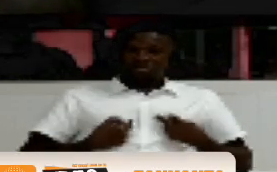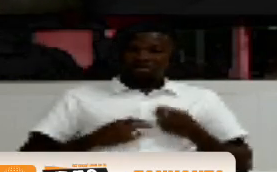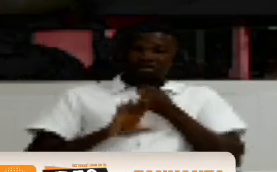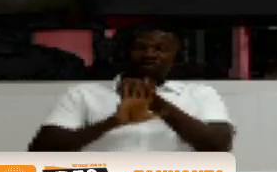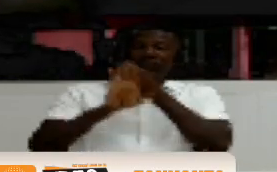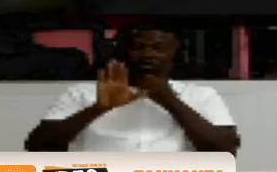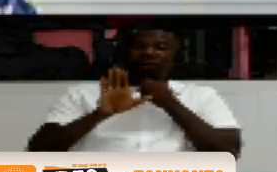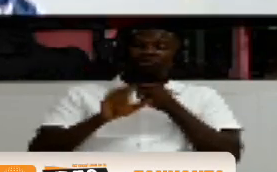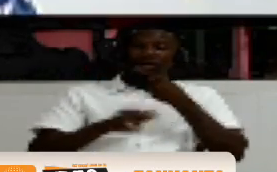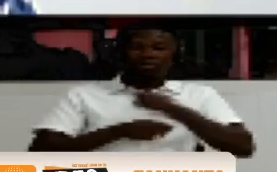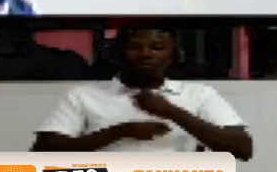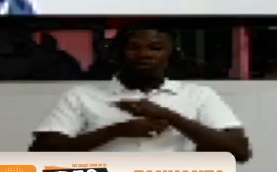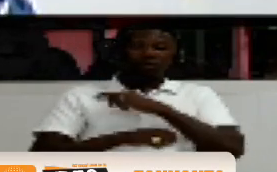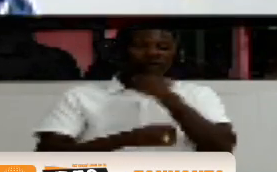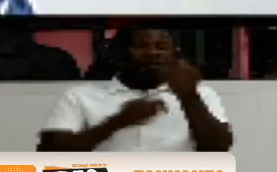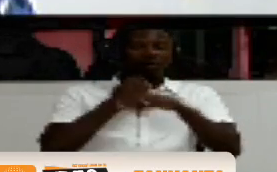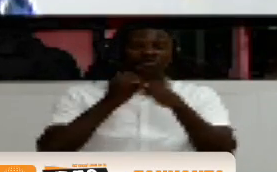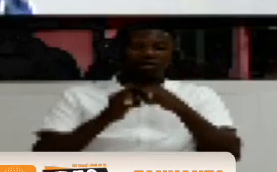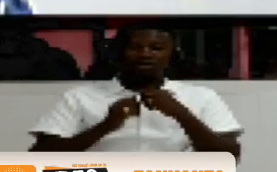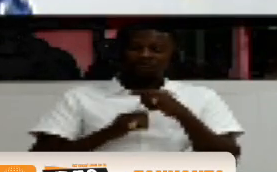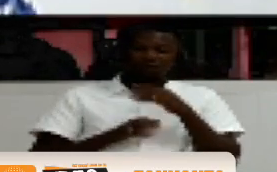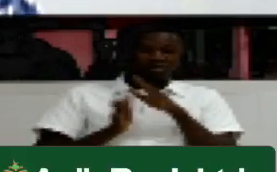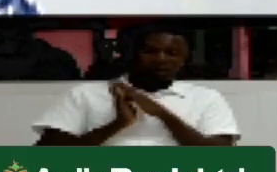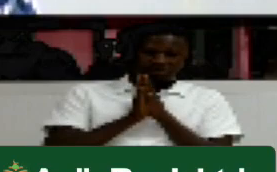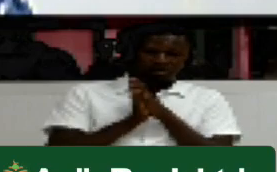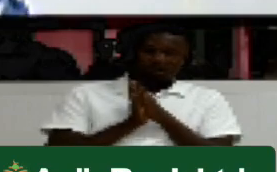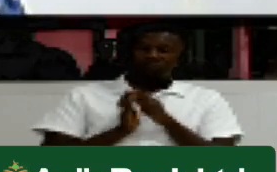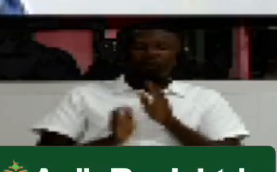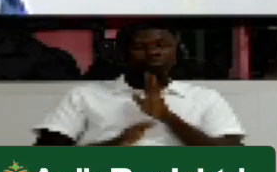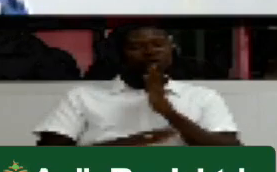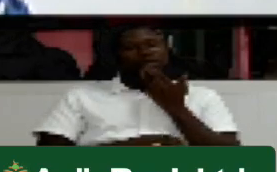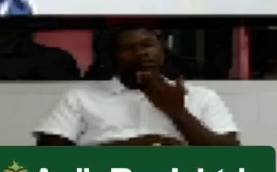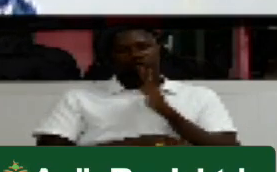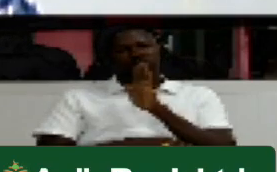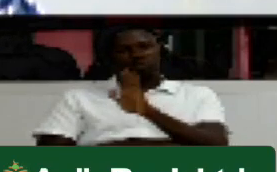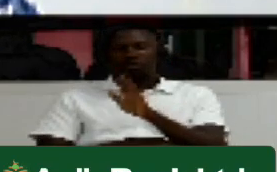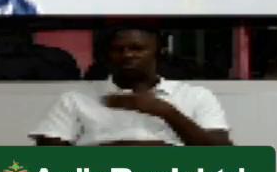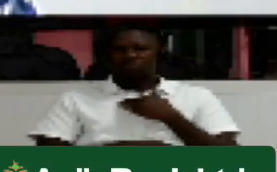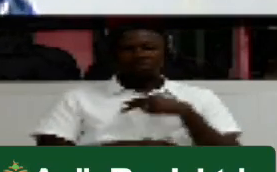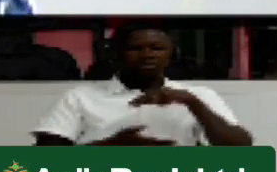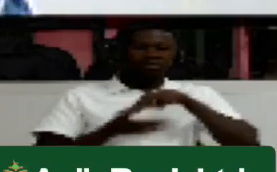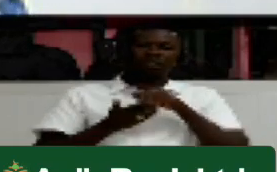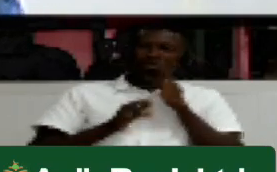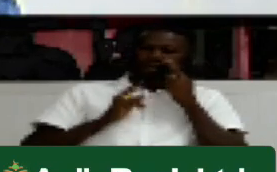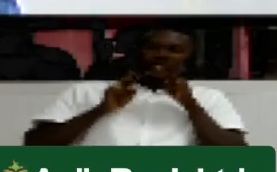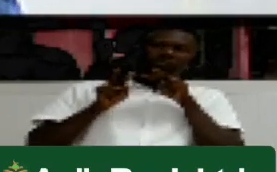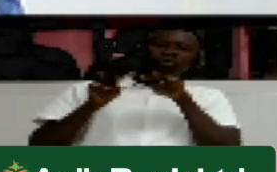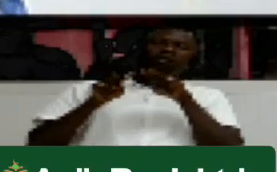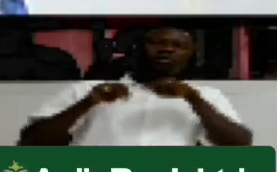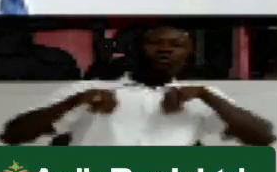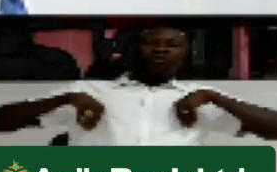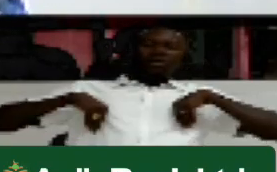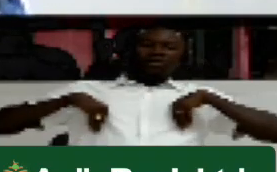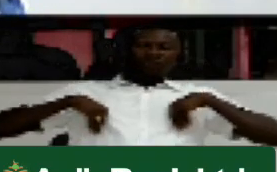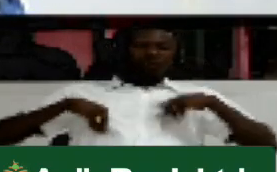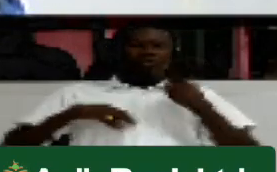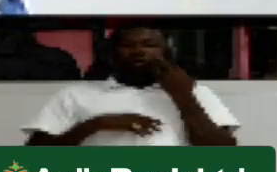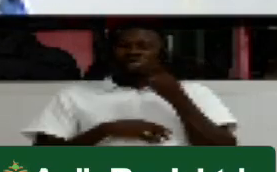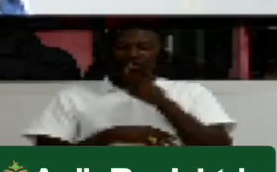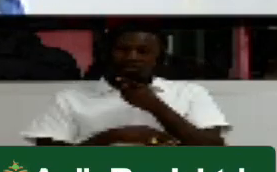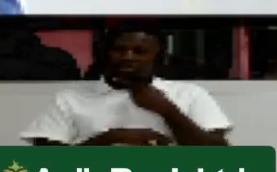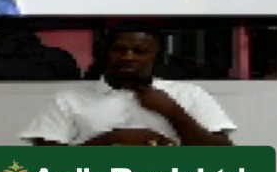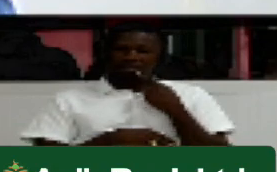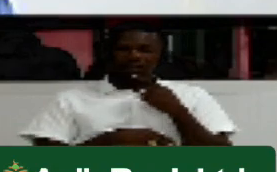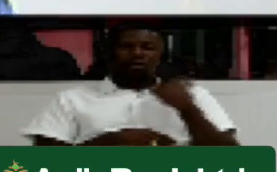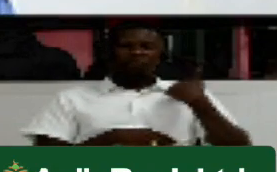a compromise. Please let's stop being bystander. When the vulnerable are attacked, to all those who